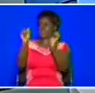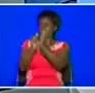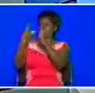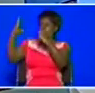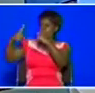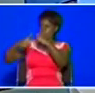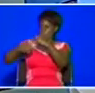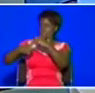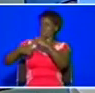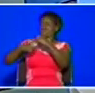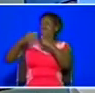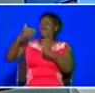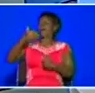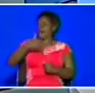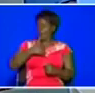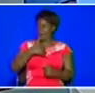2016, mm-hmm. we had